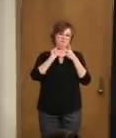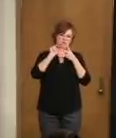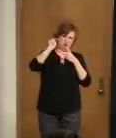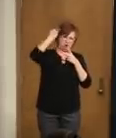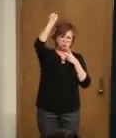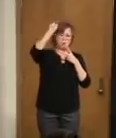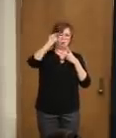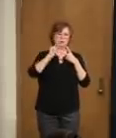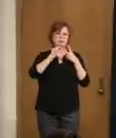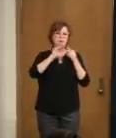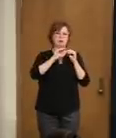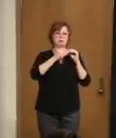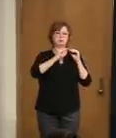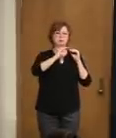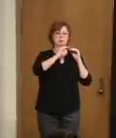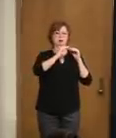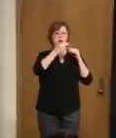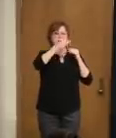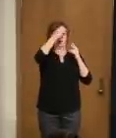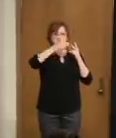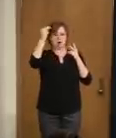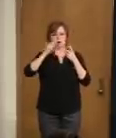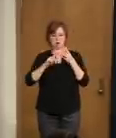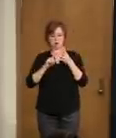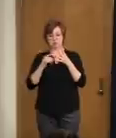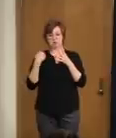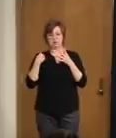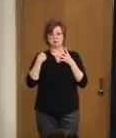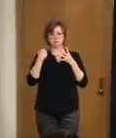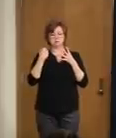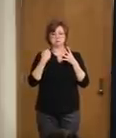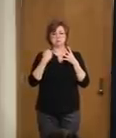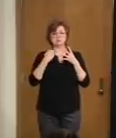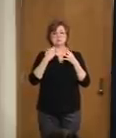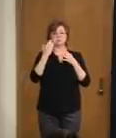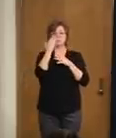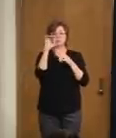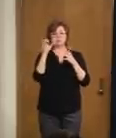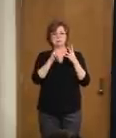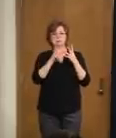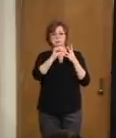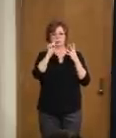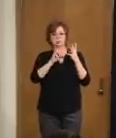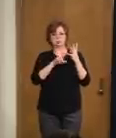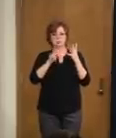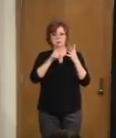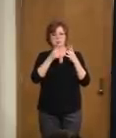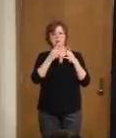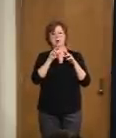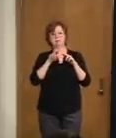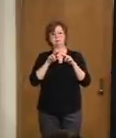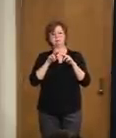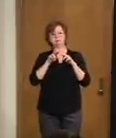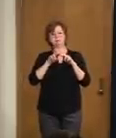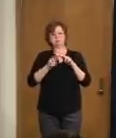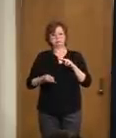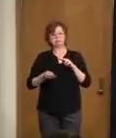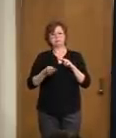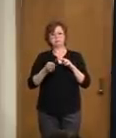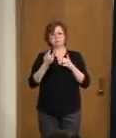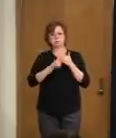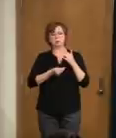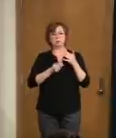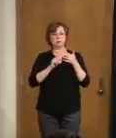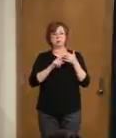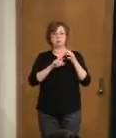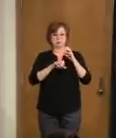Saskatchewan, Regina came down over the holidays, picking up a bit again. A bit quieter in the central part of the province, and a bit quieter